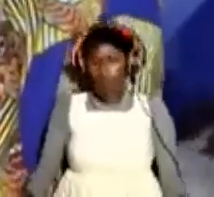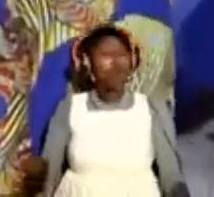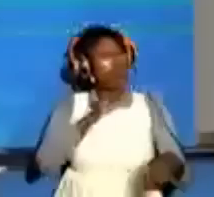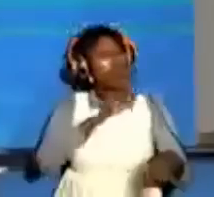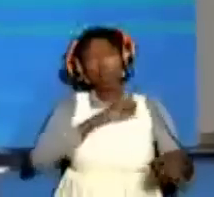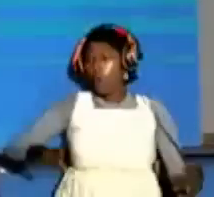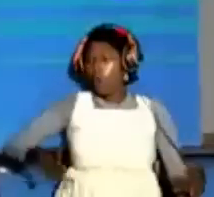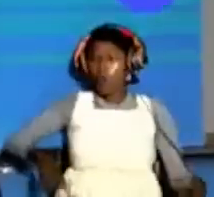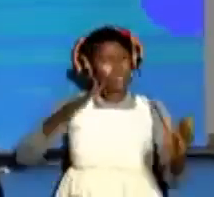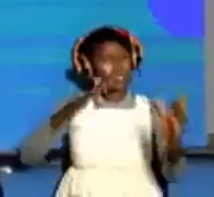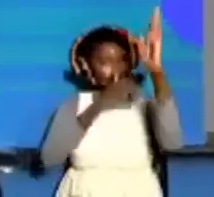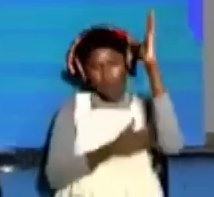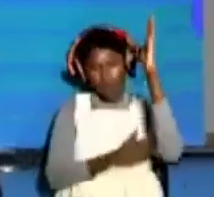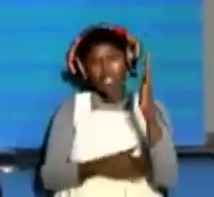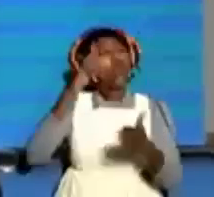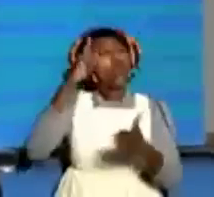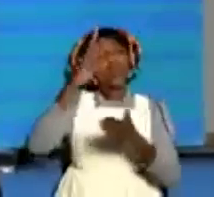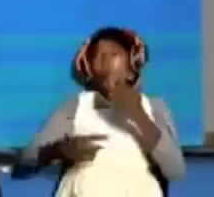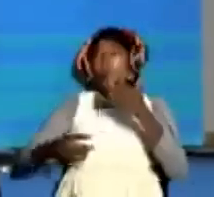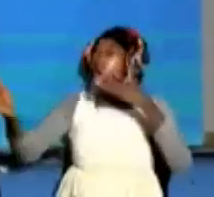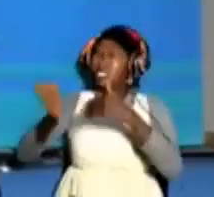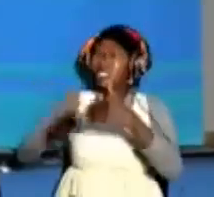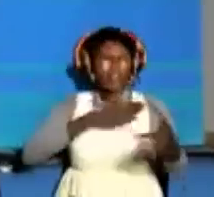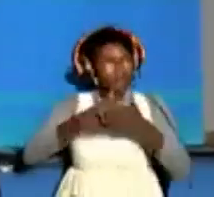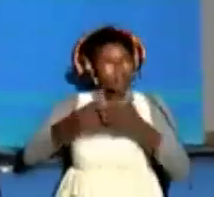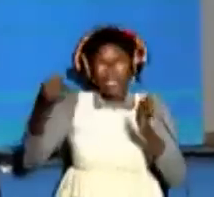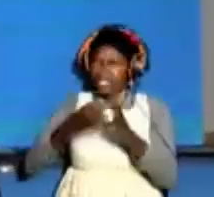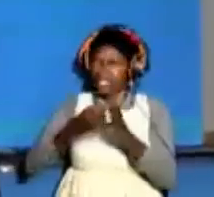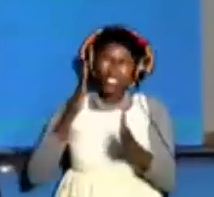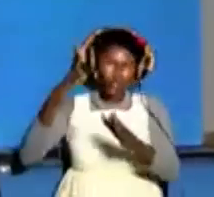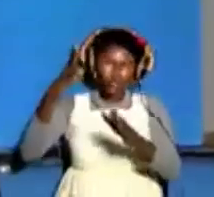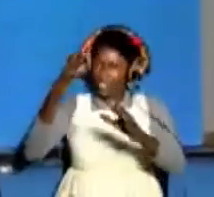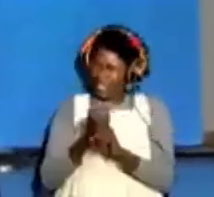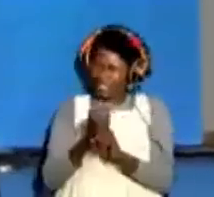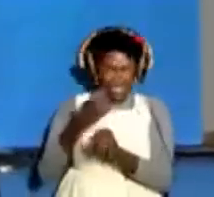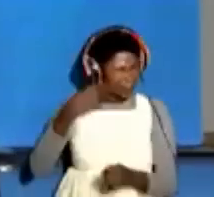God, whatever it will cost,